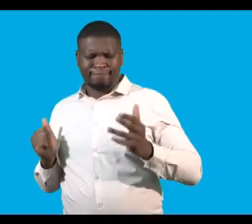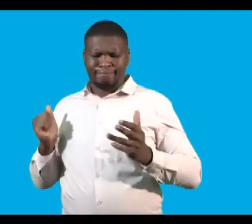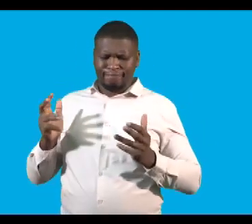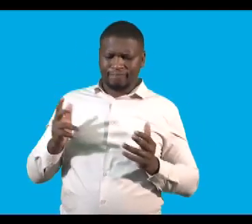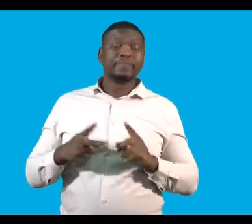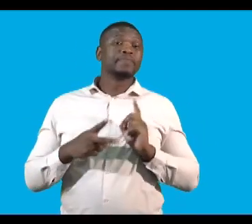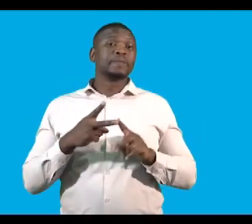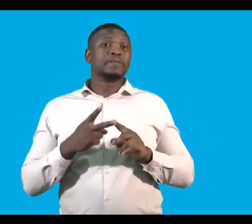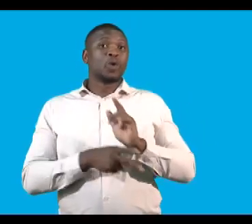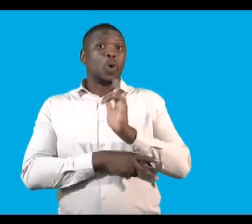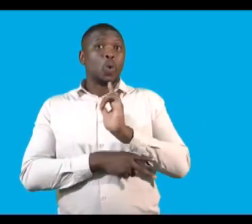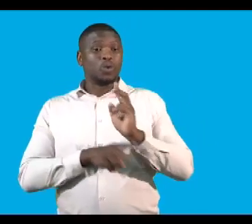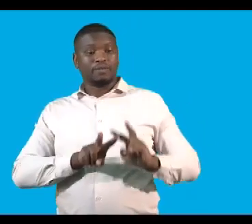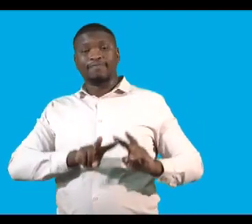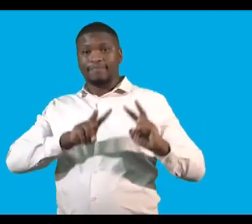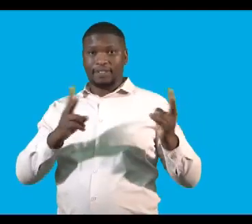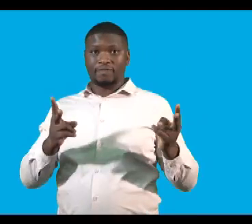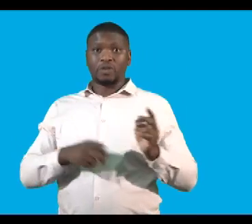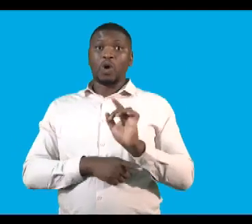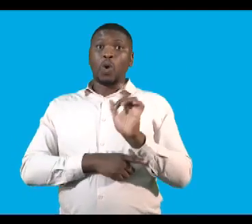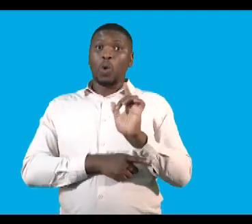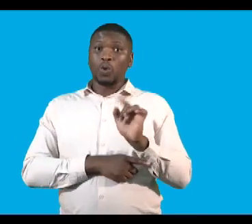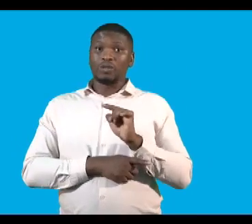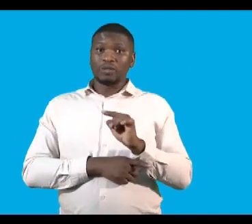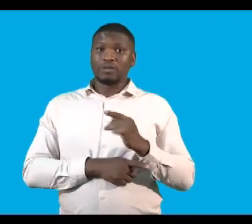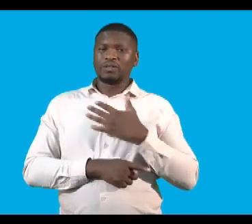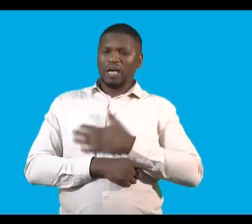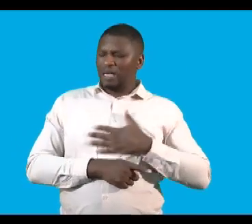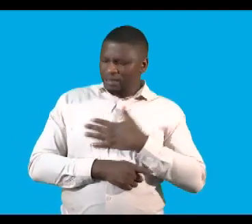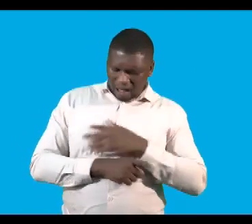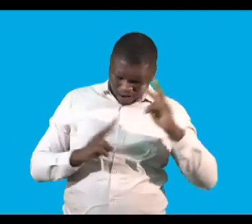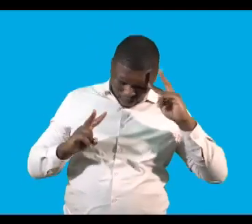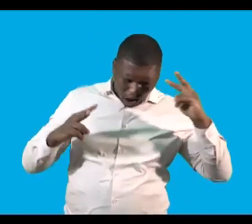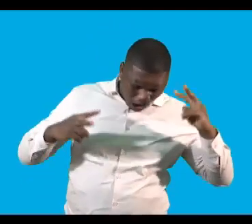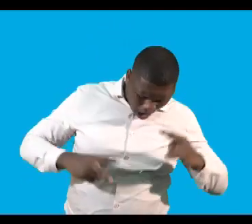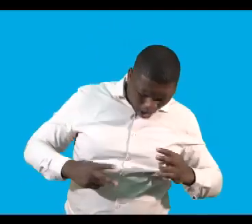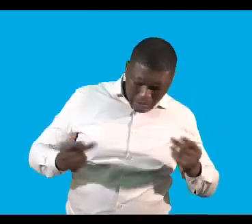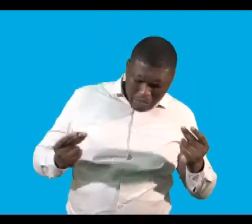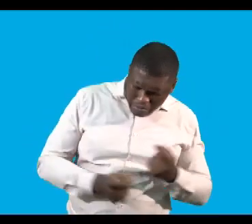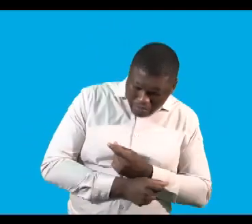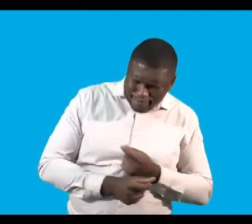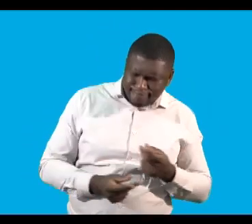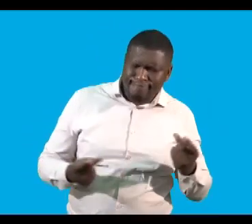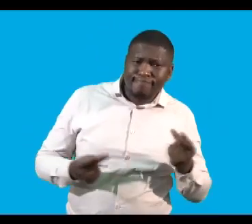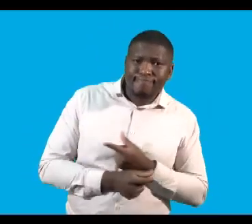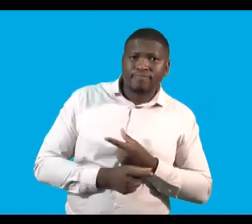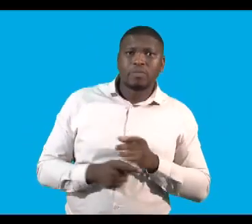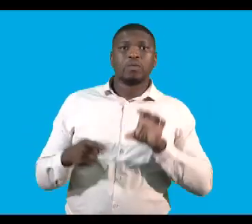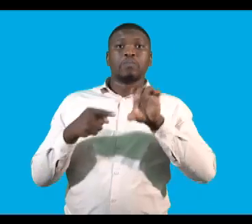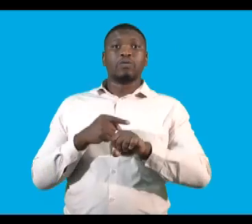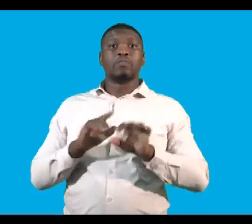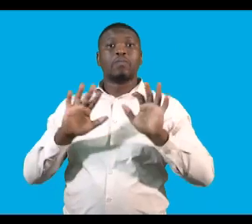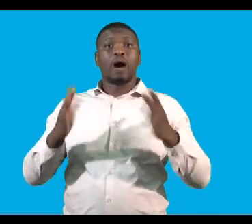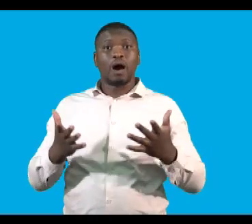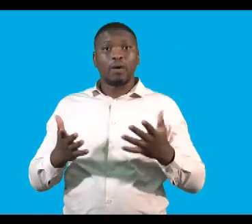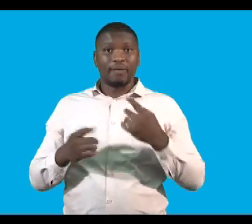own. Lucy, by contrast, has chosen to wallow in self-pity and regret. This is